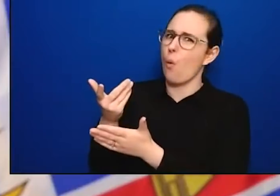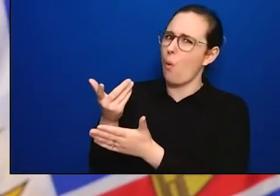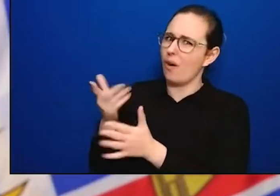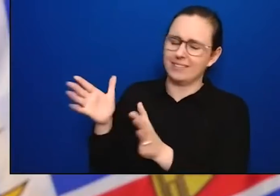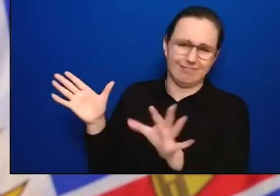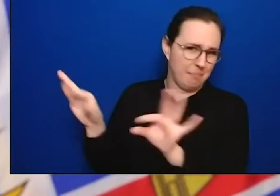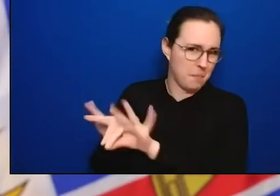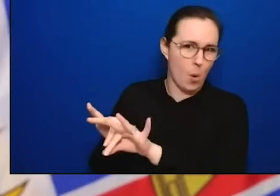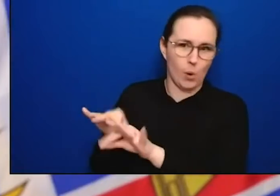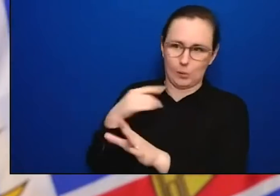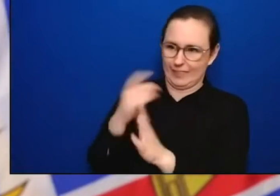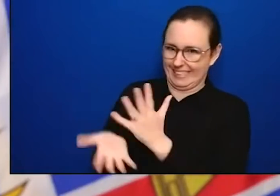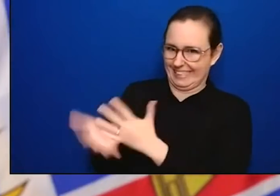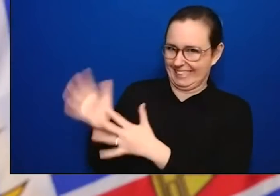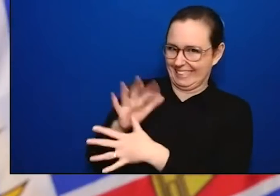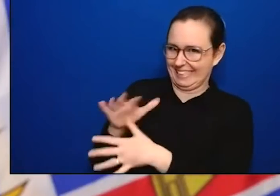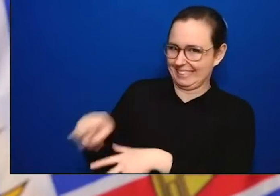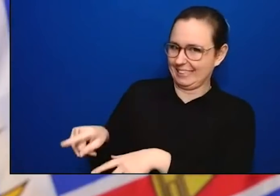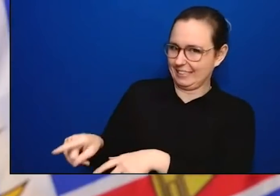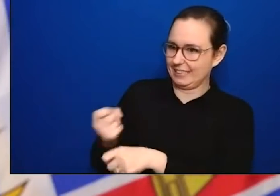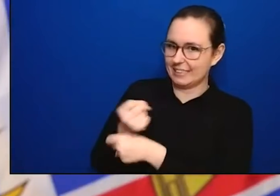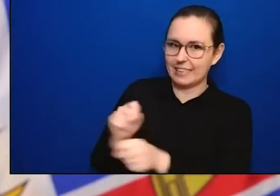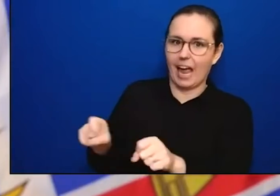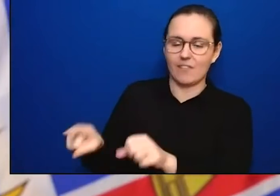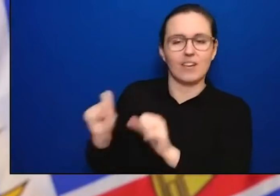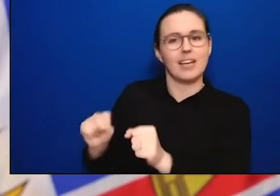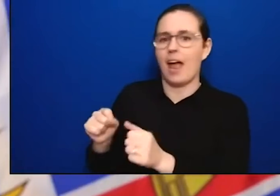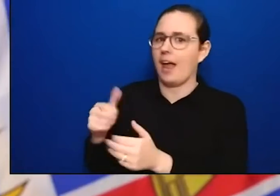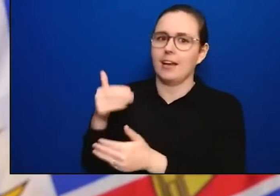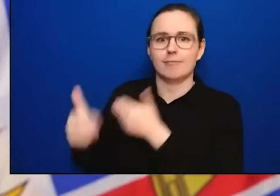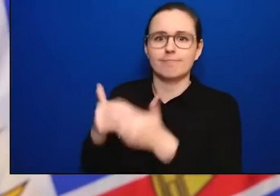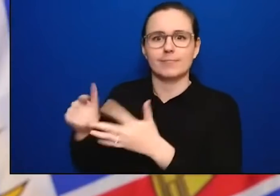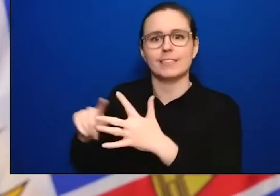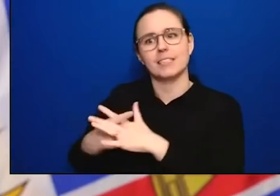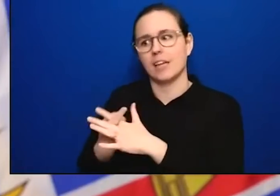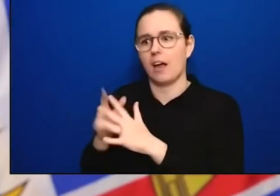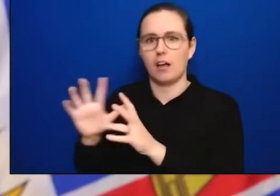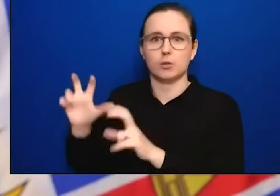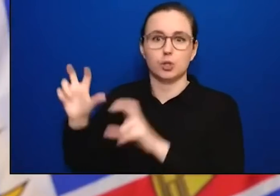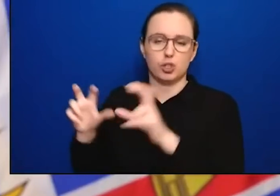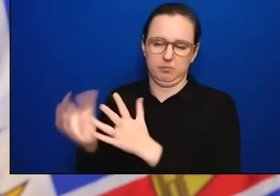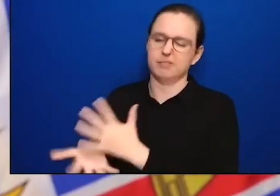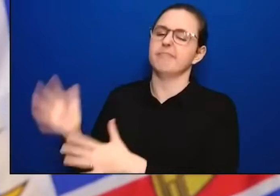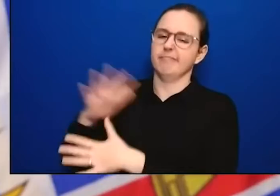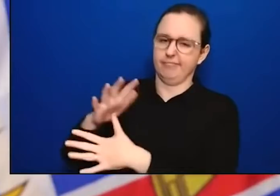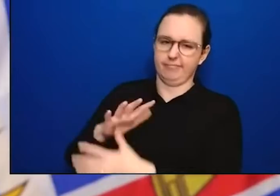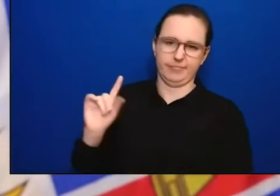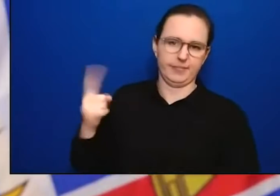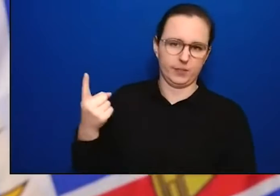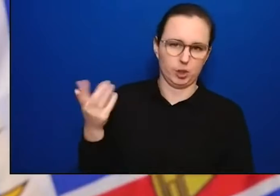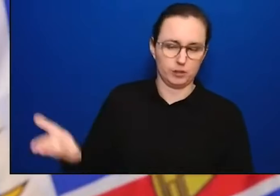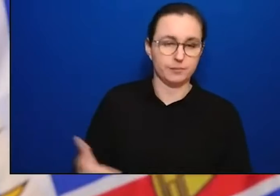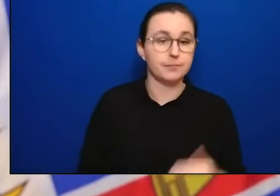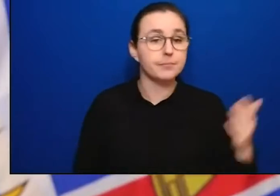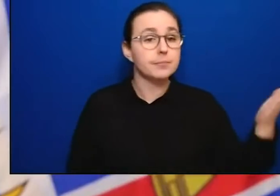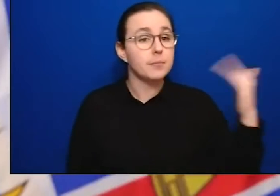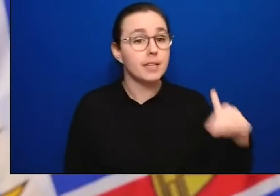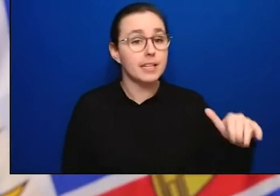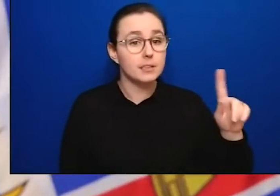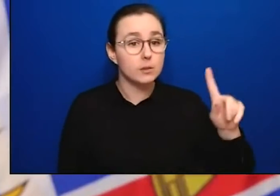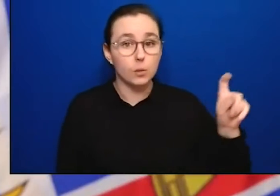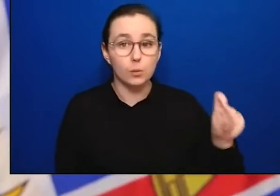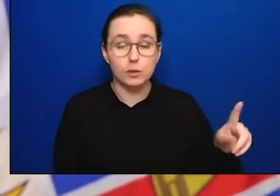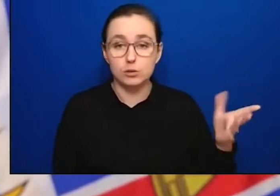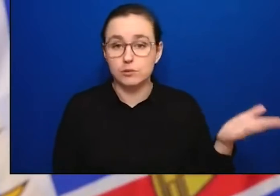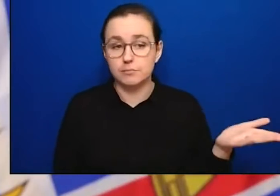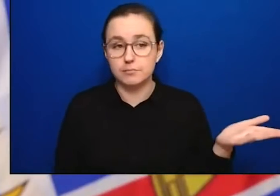become important. So we've taken all that into effect and prioritized really making sure that we can safely restart youth